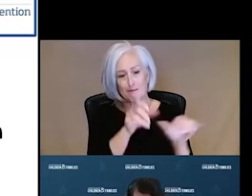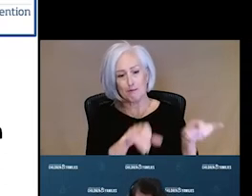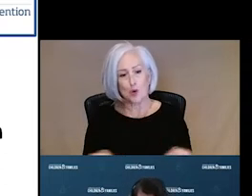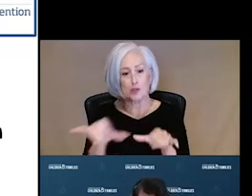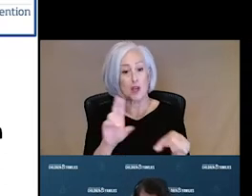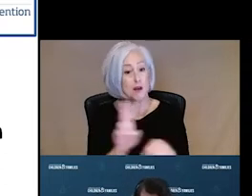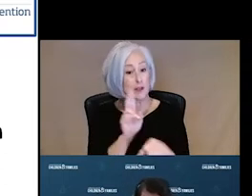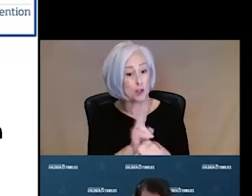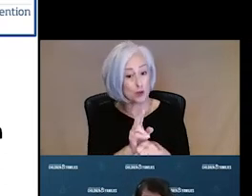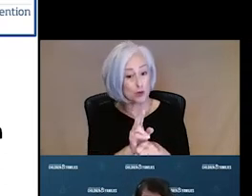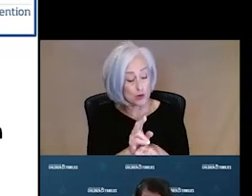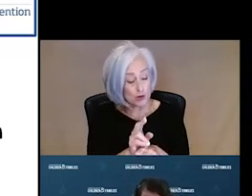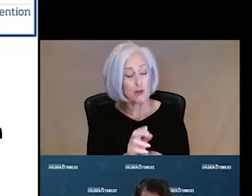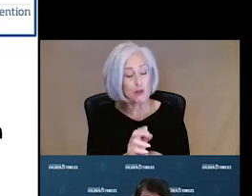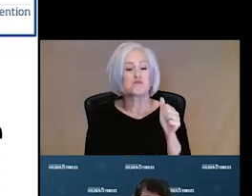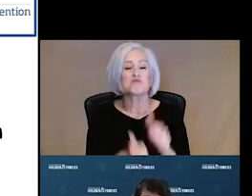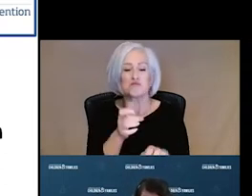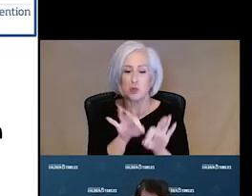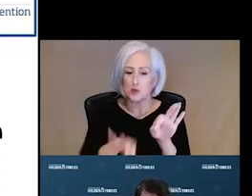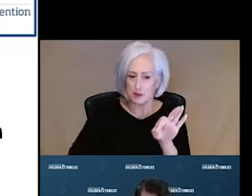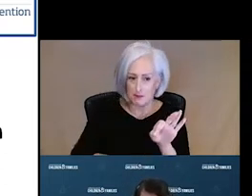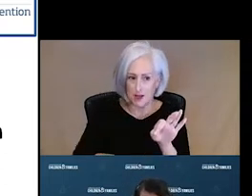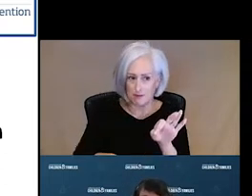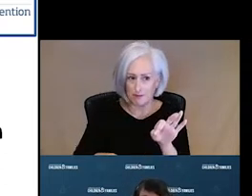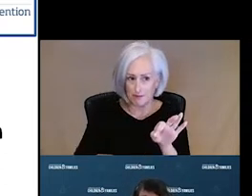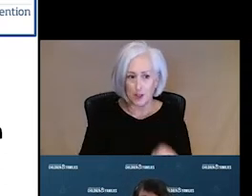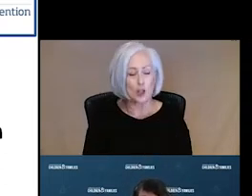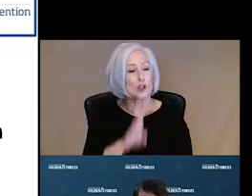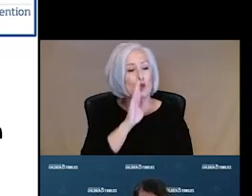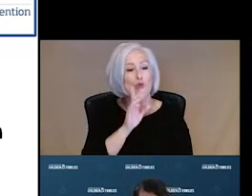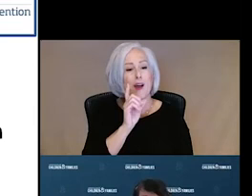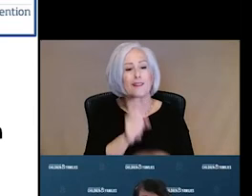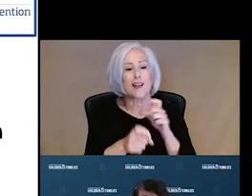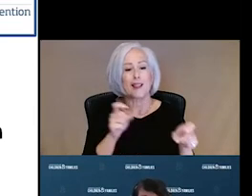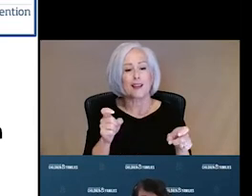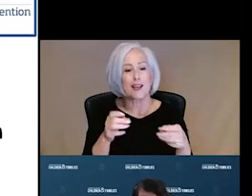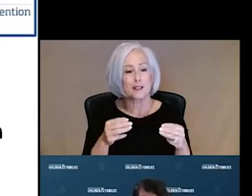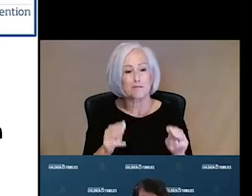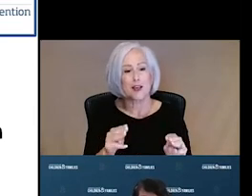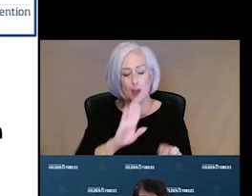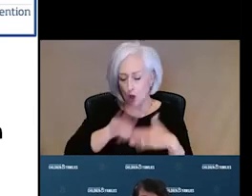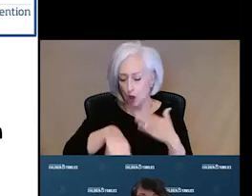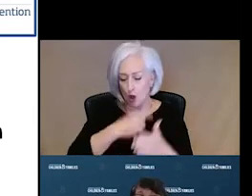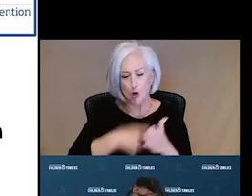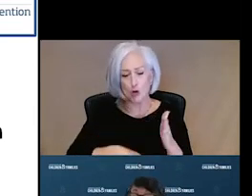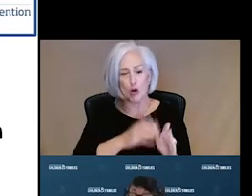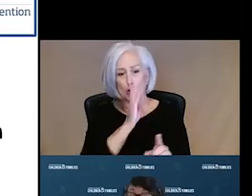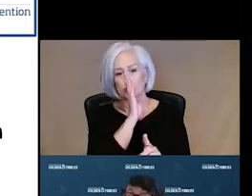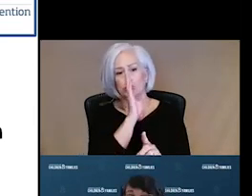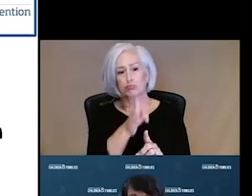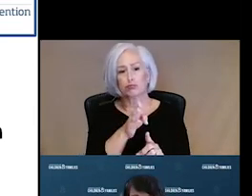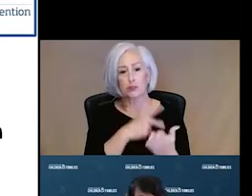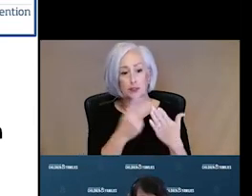the methods. Using the direct allocation method, all costs are charged directly to programs except for